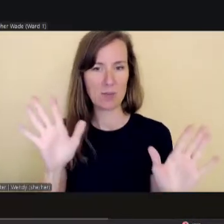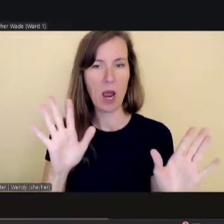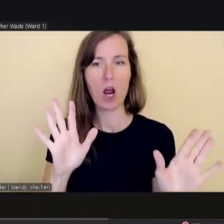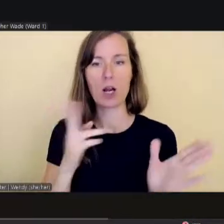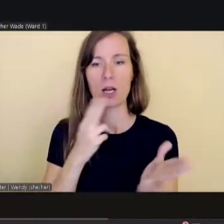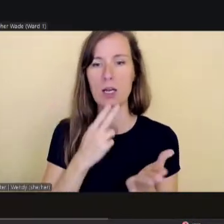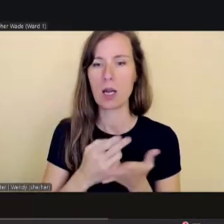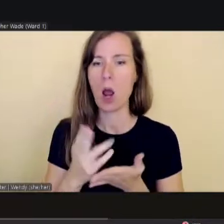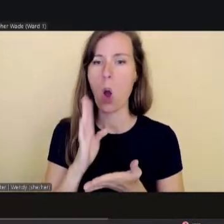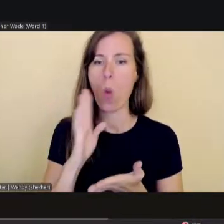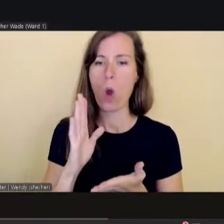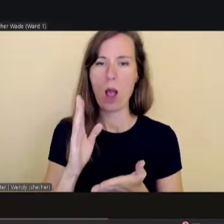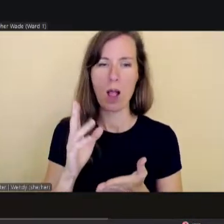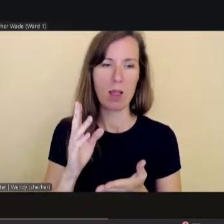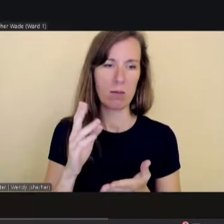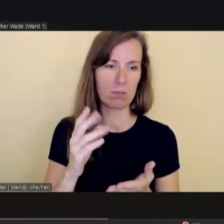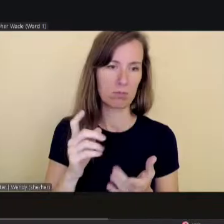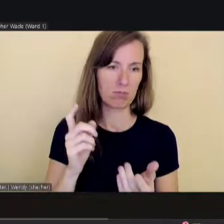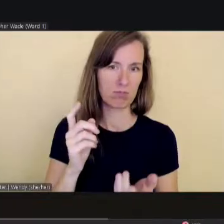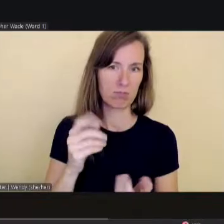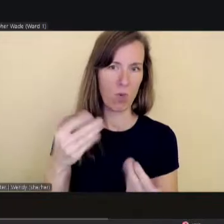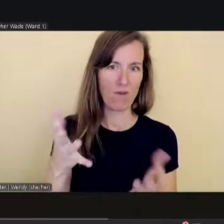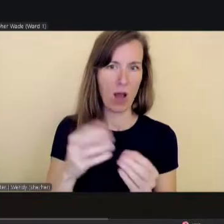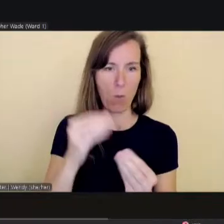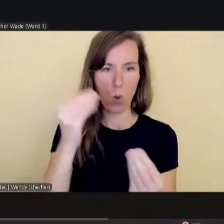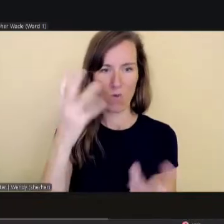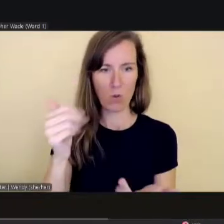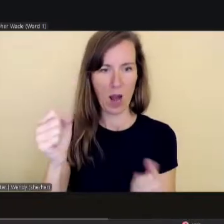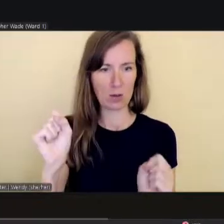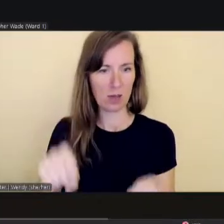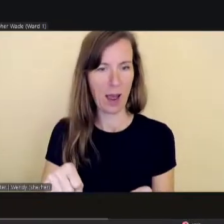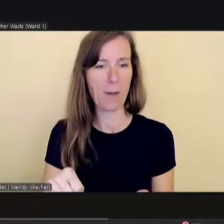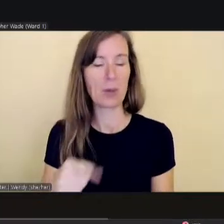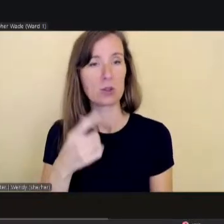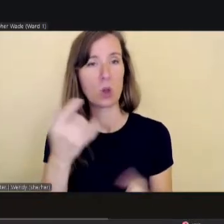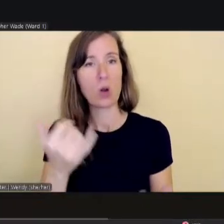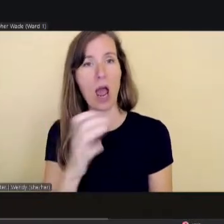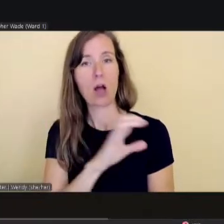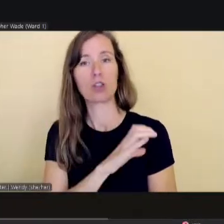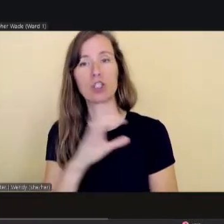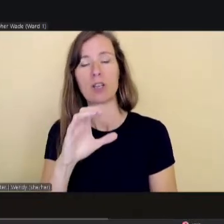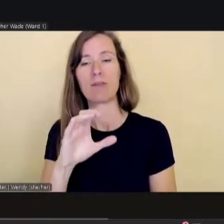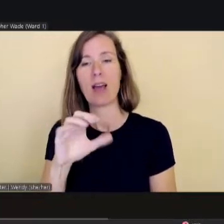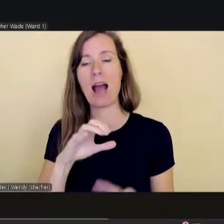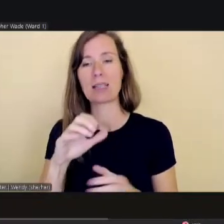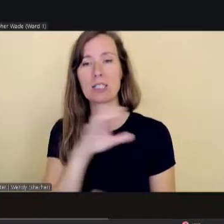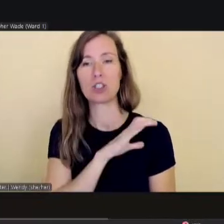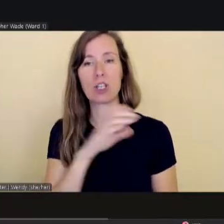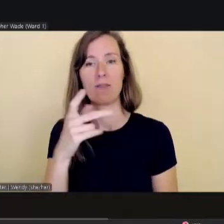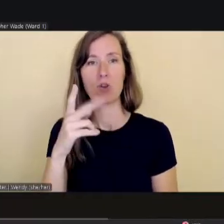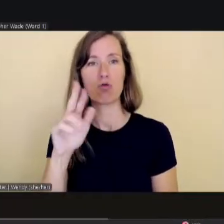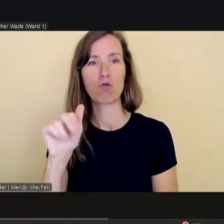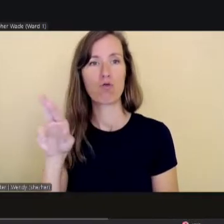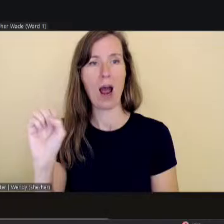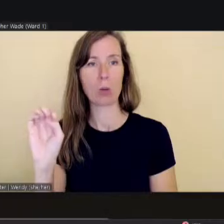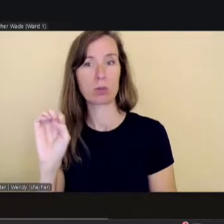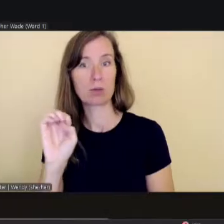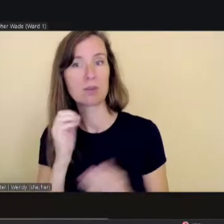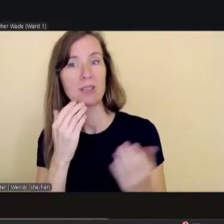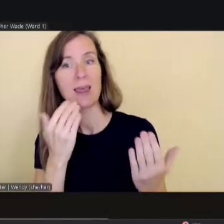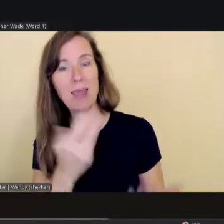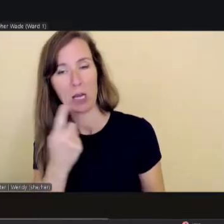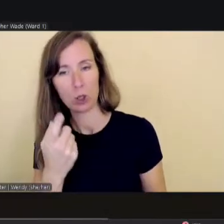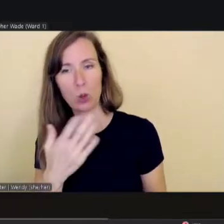Okay, good evening, Mayor and Council. Mine will be short and sweet tonight. As you see, we swore in two